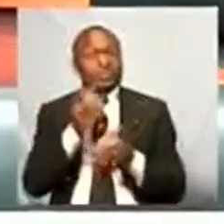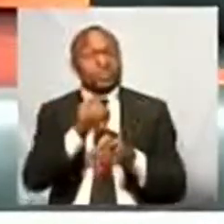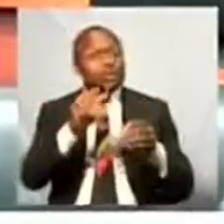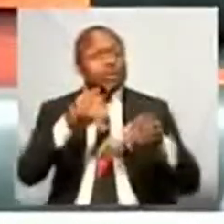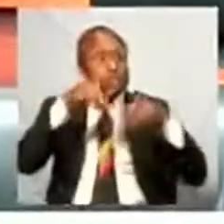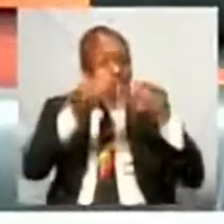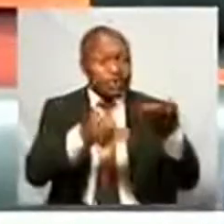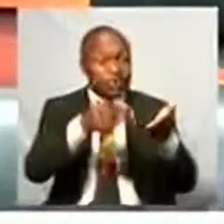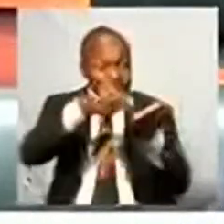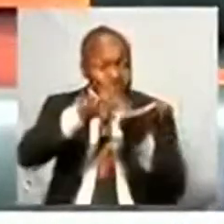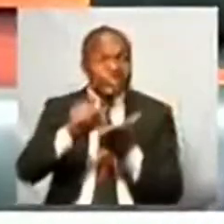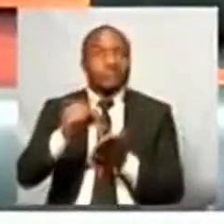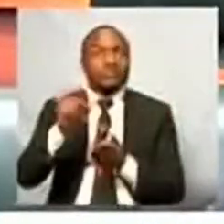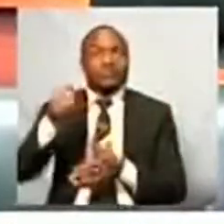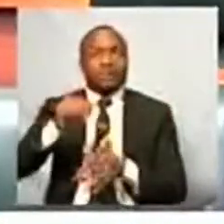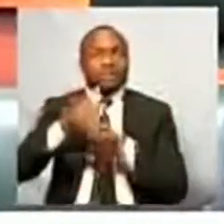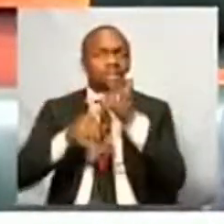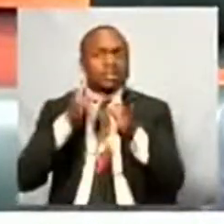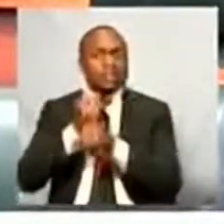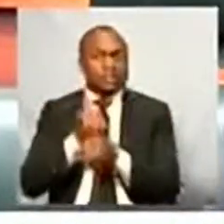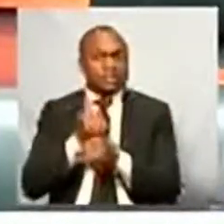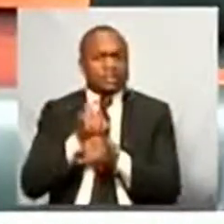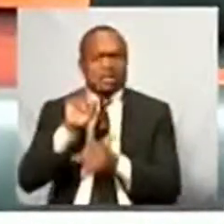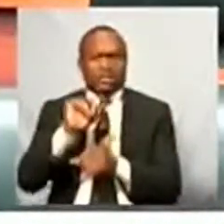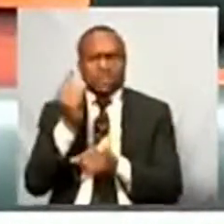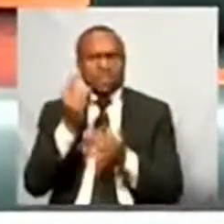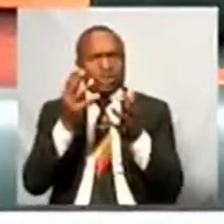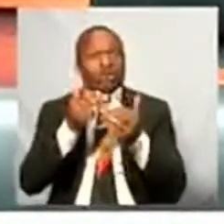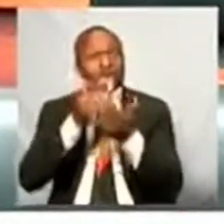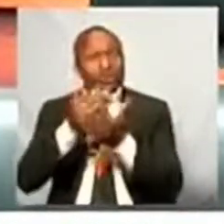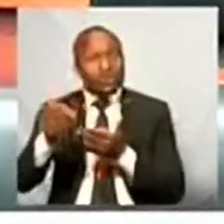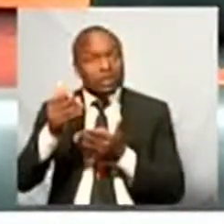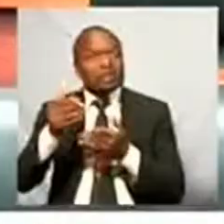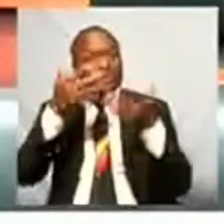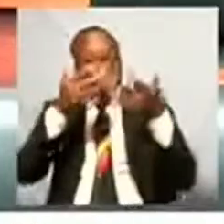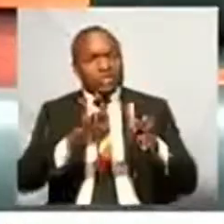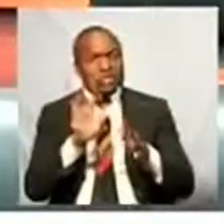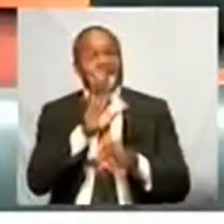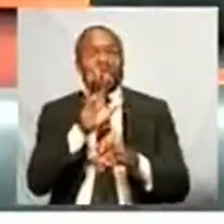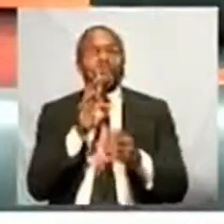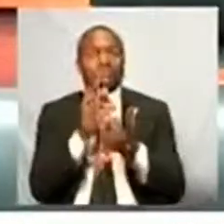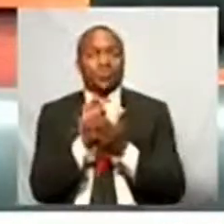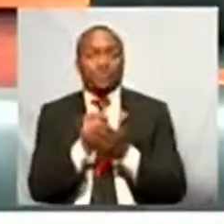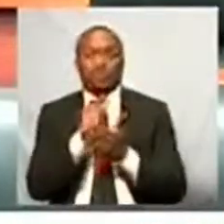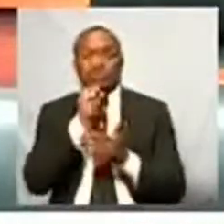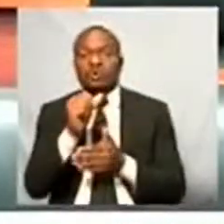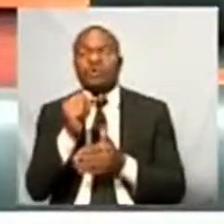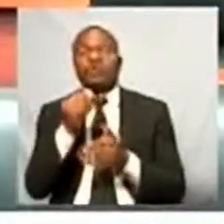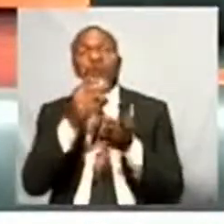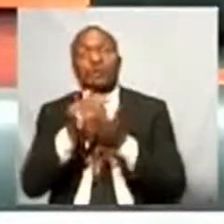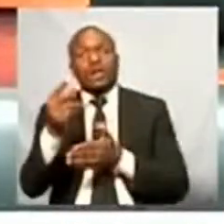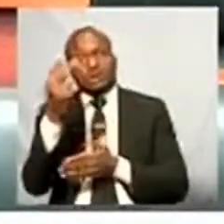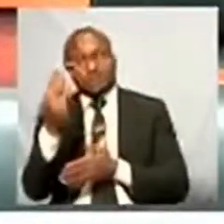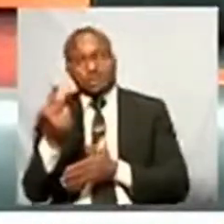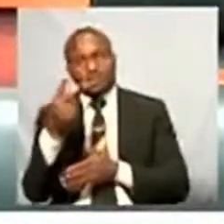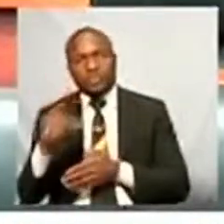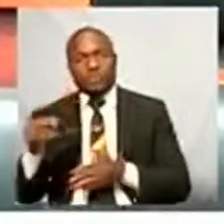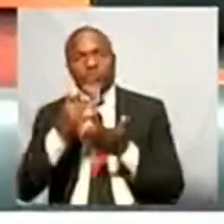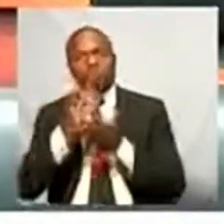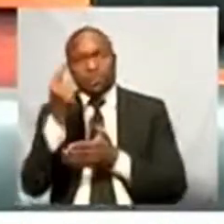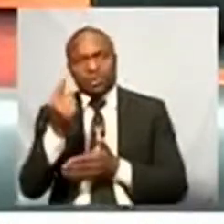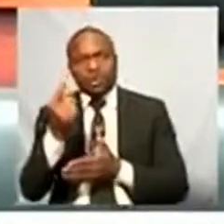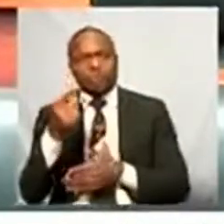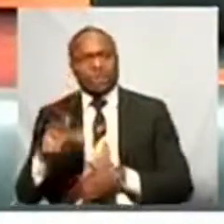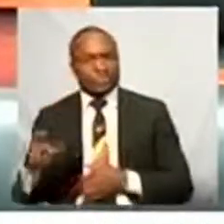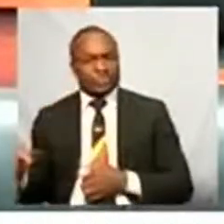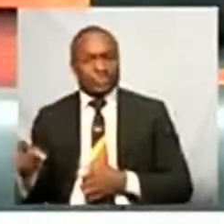offered to pay for them for 10 years. But as Speaker, nobody wants to buy them because you'll be wasting your money. Instead of buying 2 properties, you're buying 1 property. So it's either,